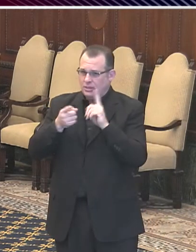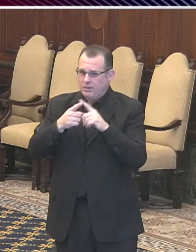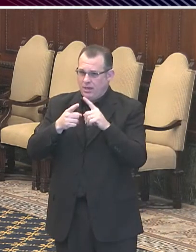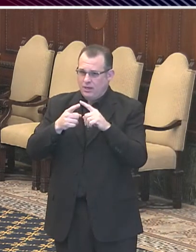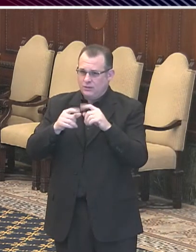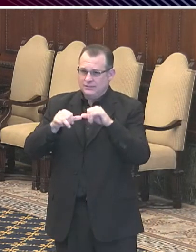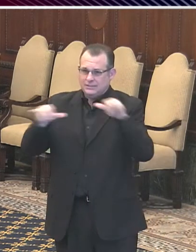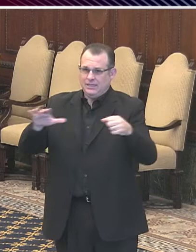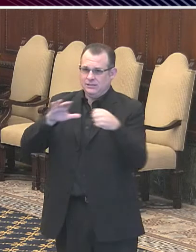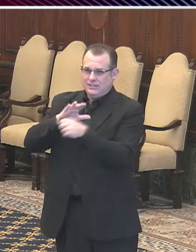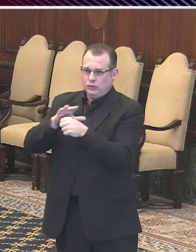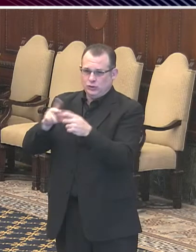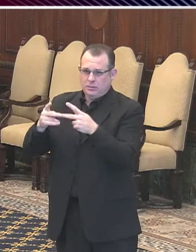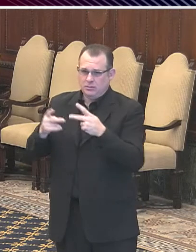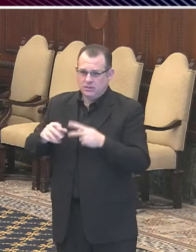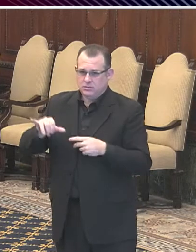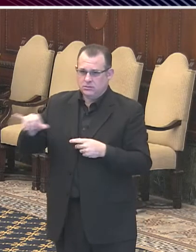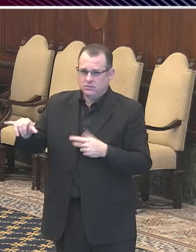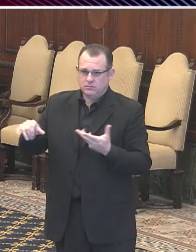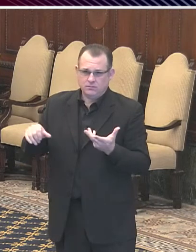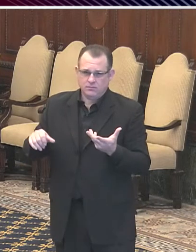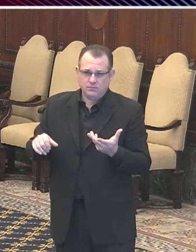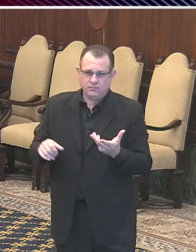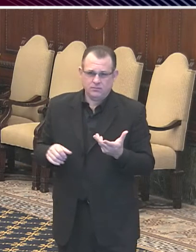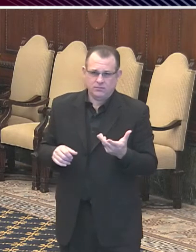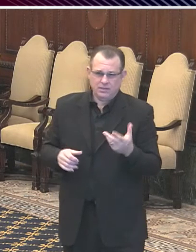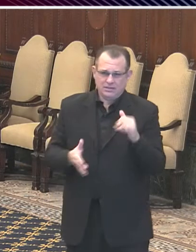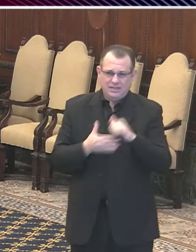for an imminent danger that is coming.